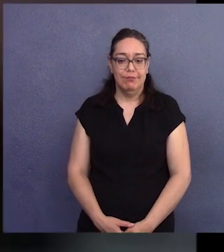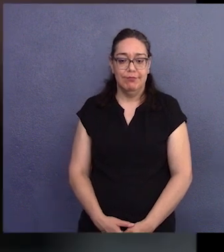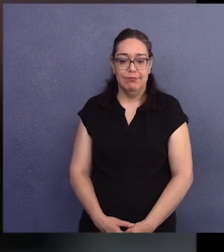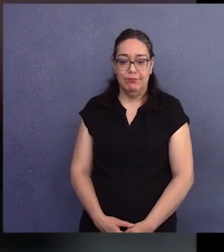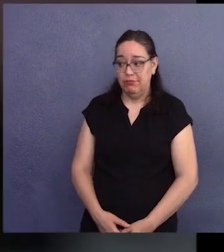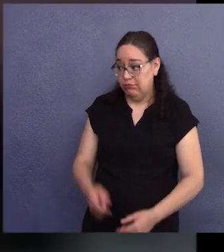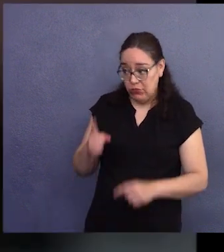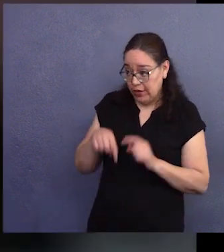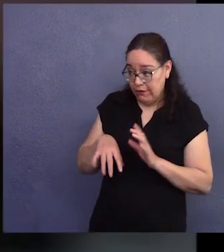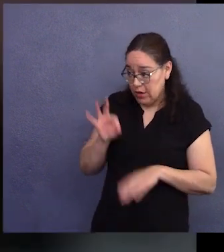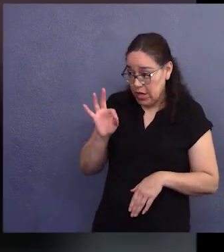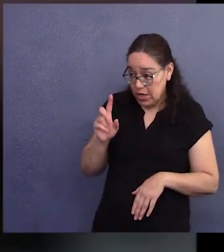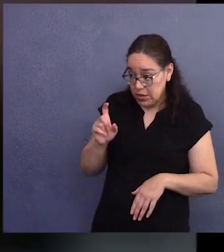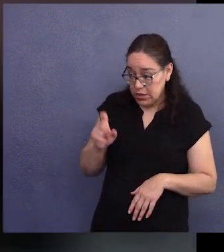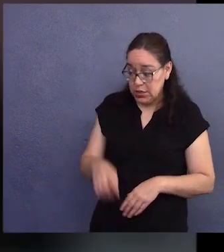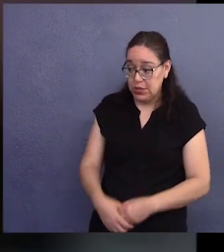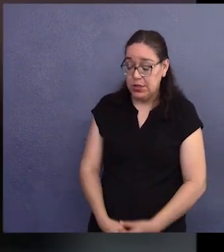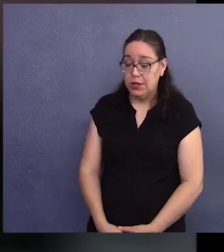You can't find it?